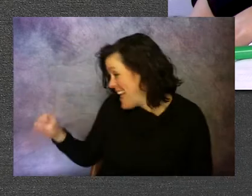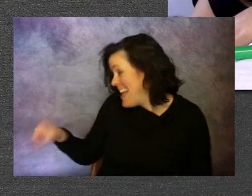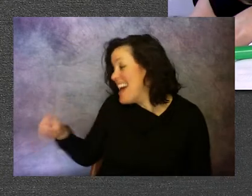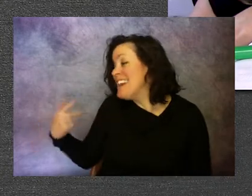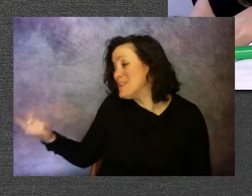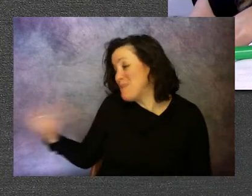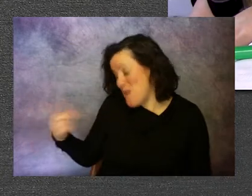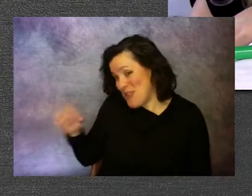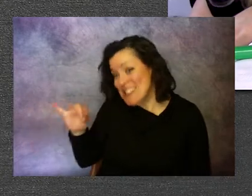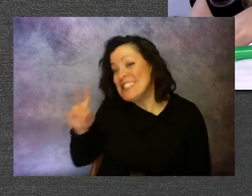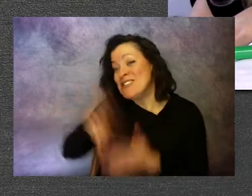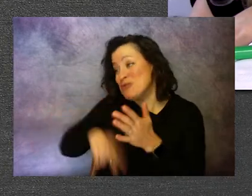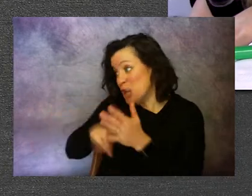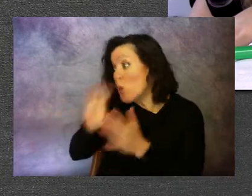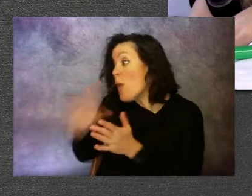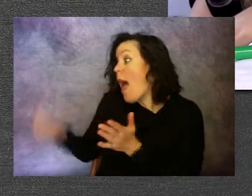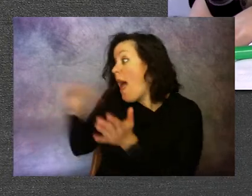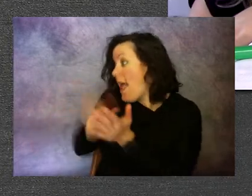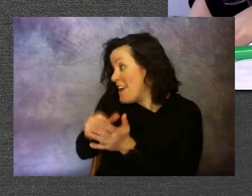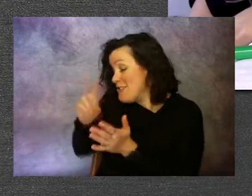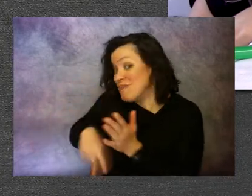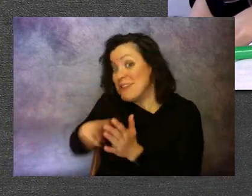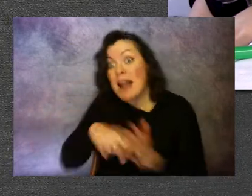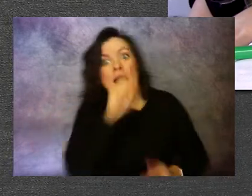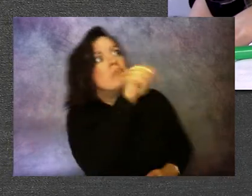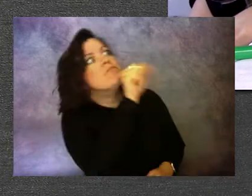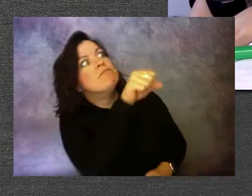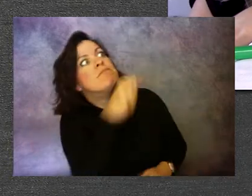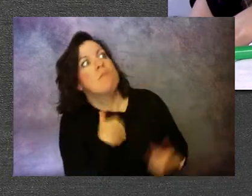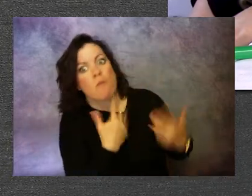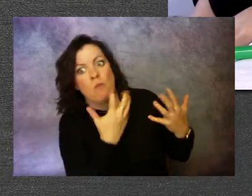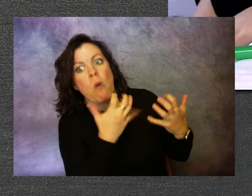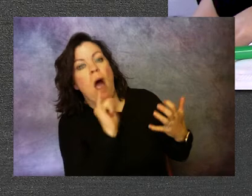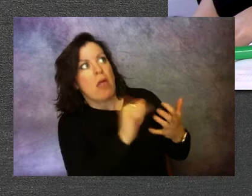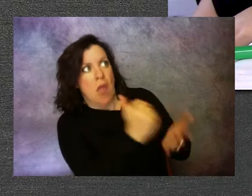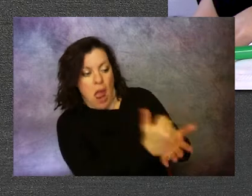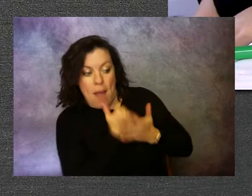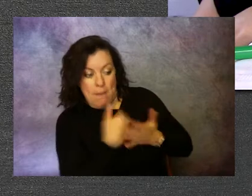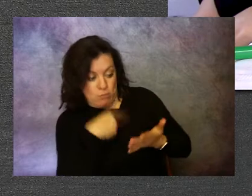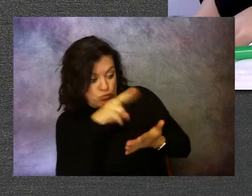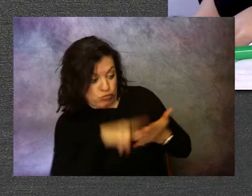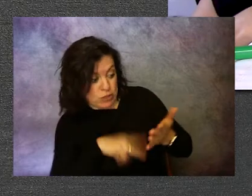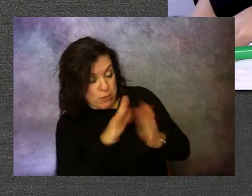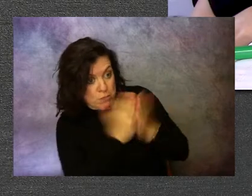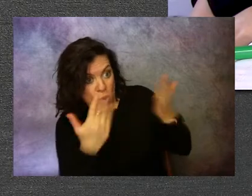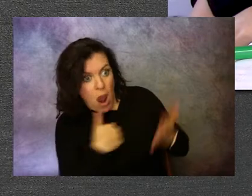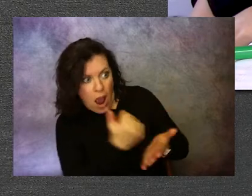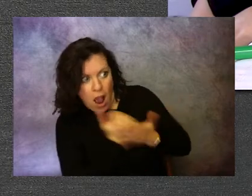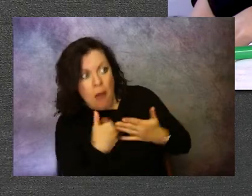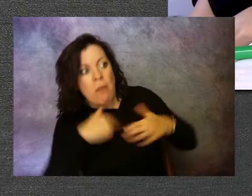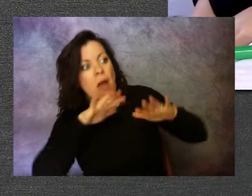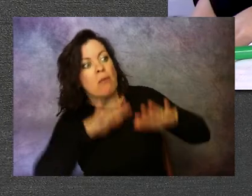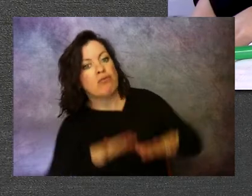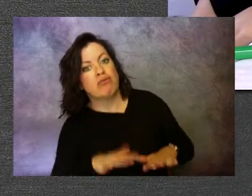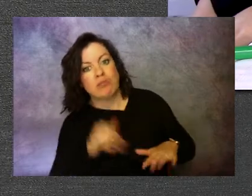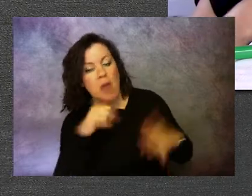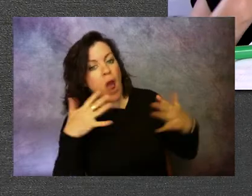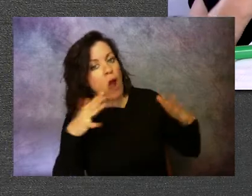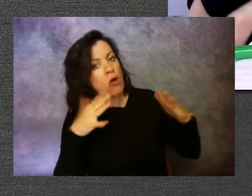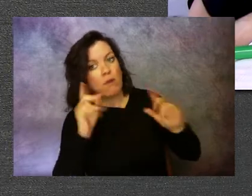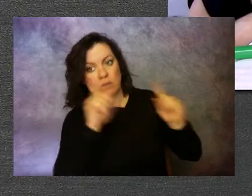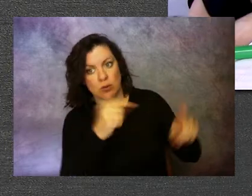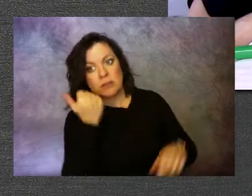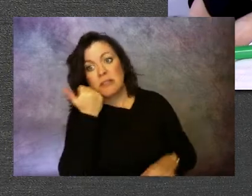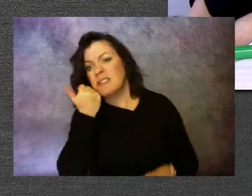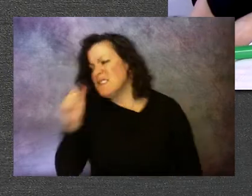the dentist. Yeah, it helped me not feel so nervous. That's right. It was a good book. Yeah, that